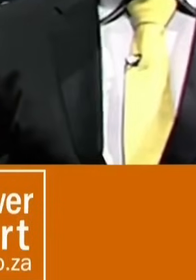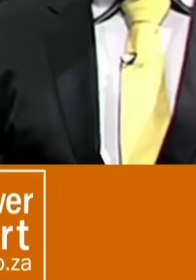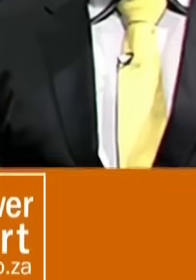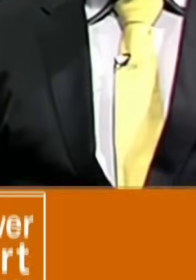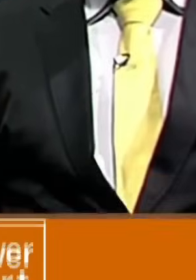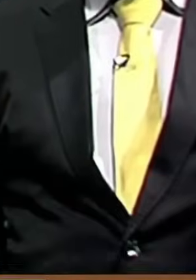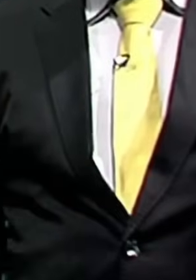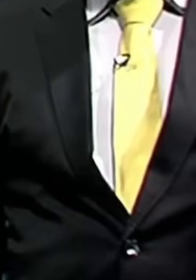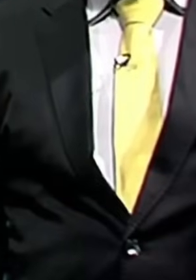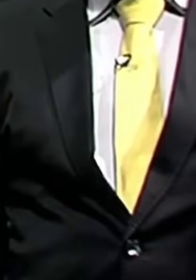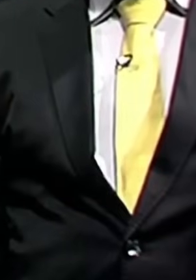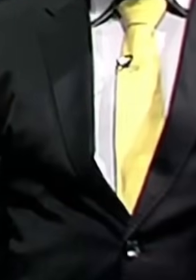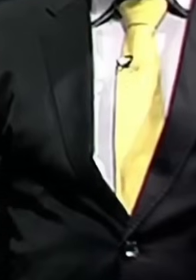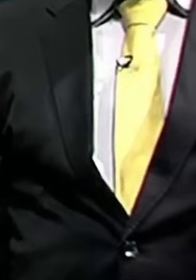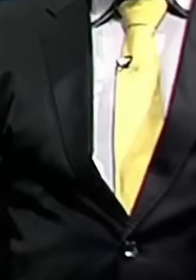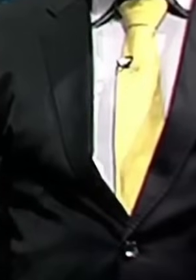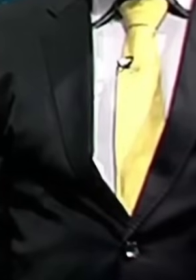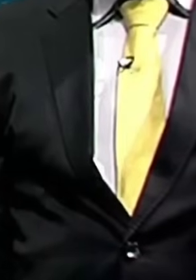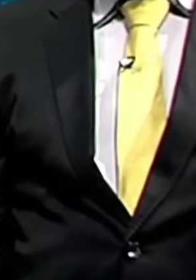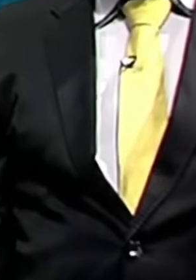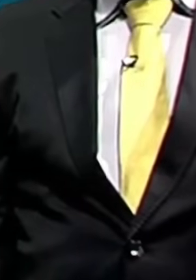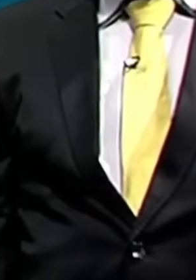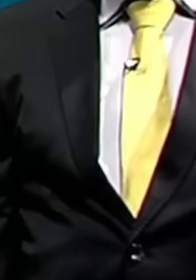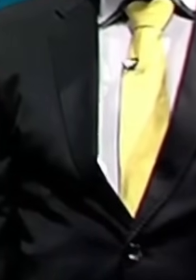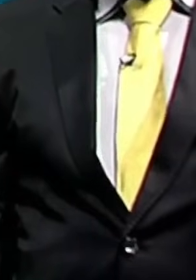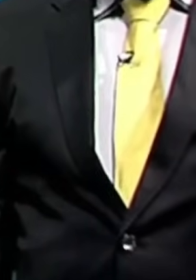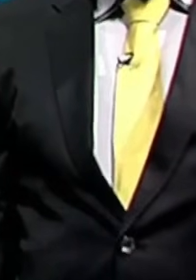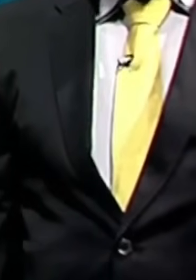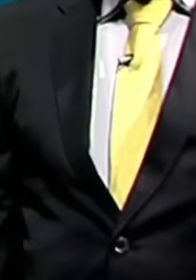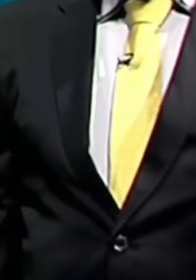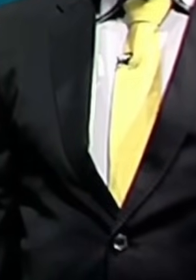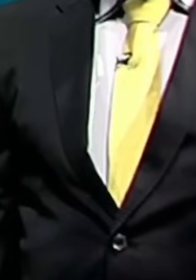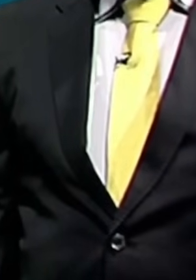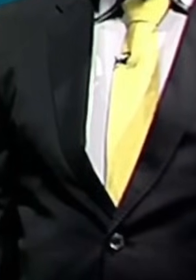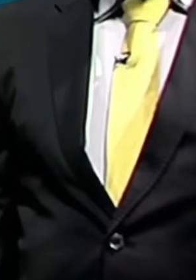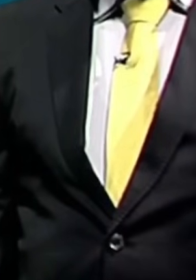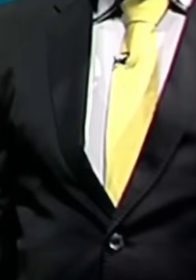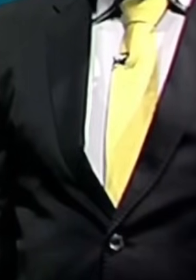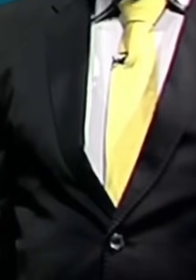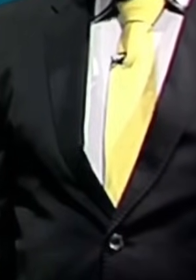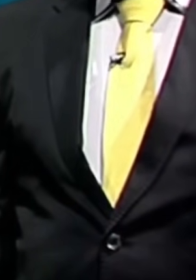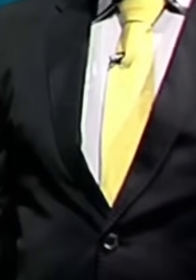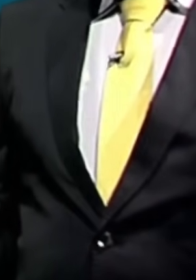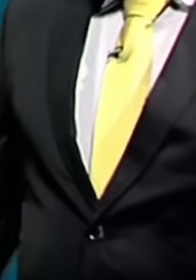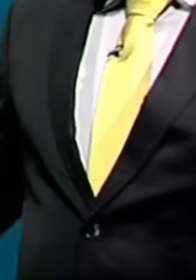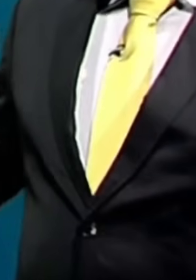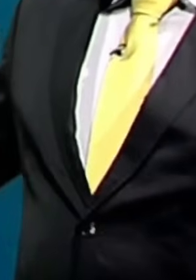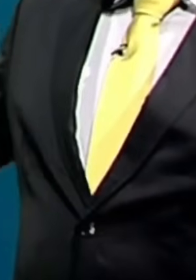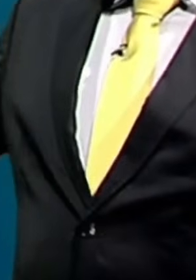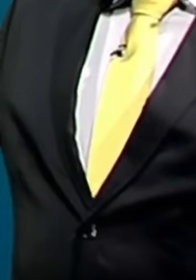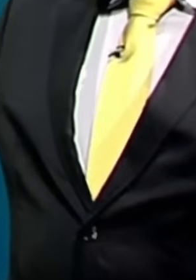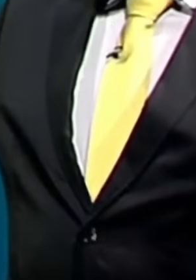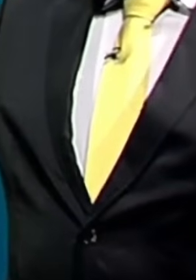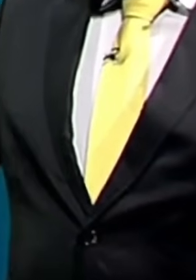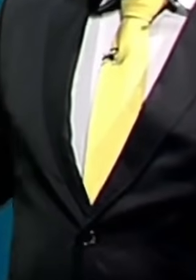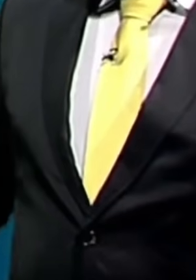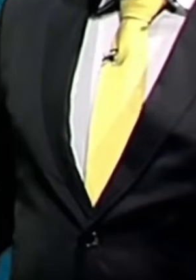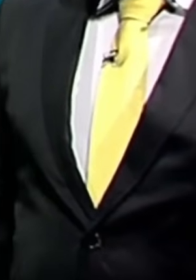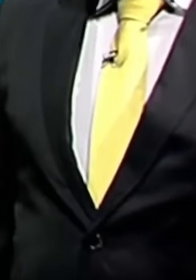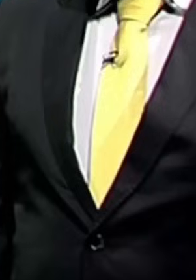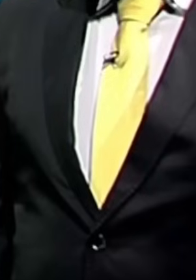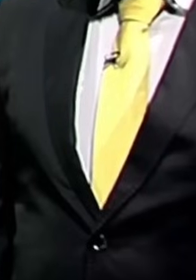go se ni thabentsa tsa Mpumalanga ka sta Limpopo mme ntle le mona ha re sheba di tlhokomediso botsumo tsa tse ka jeno go tla ba le maemo a dipula tse ka bakang kotsi